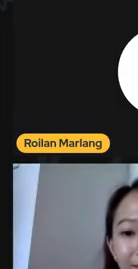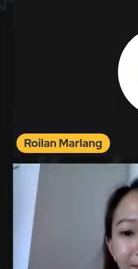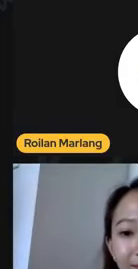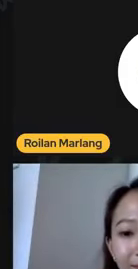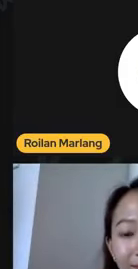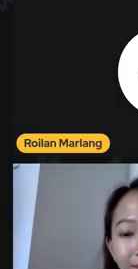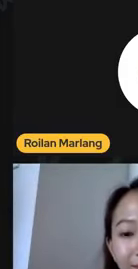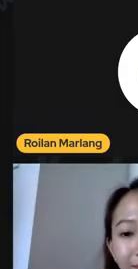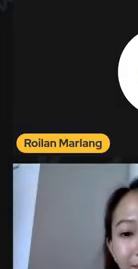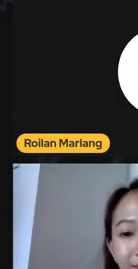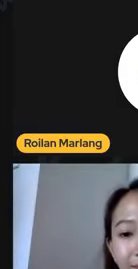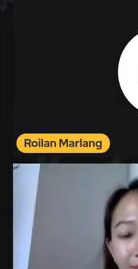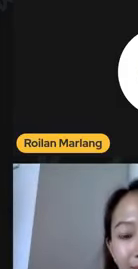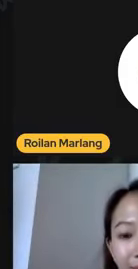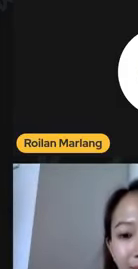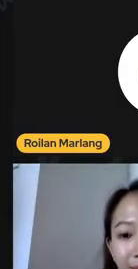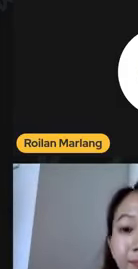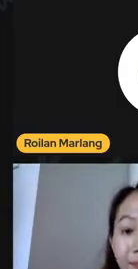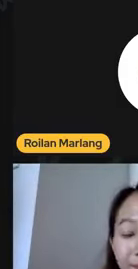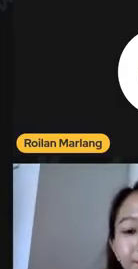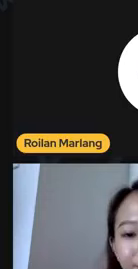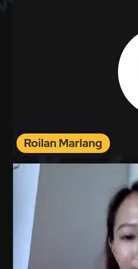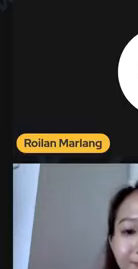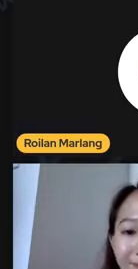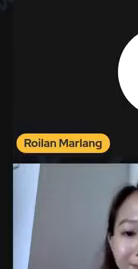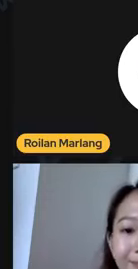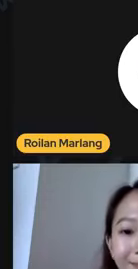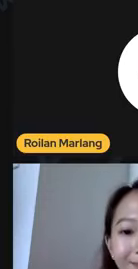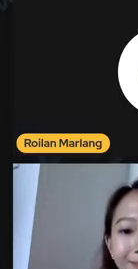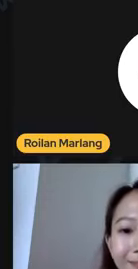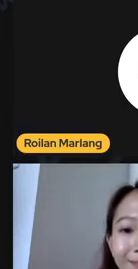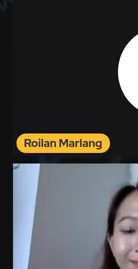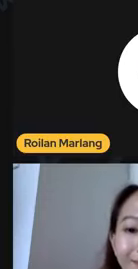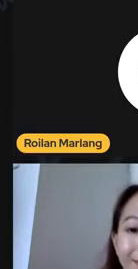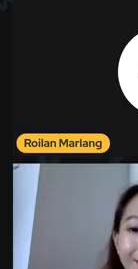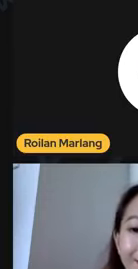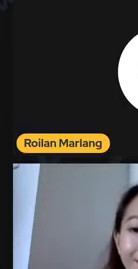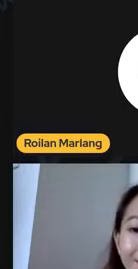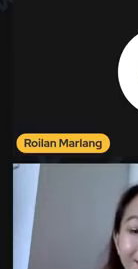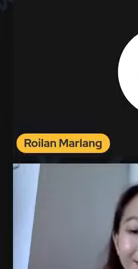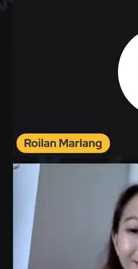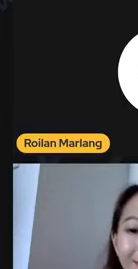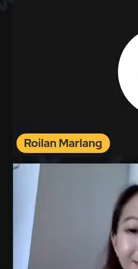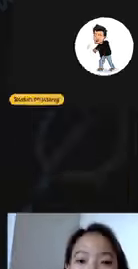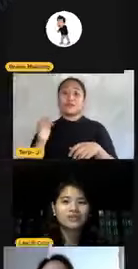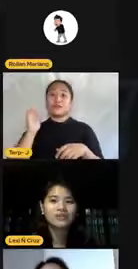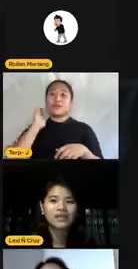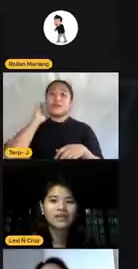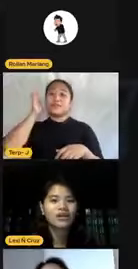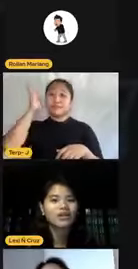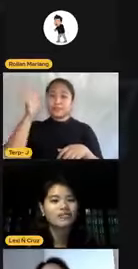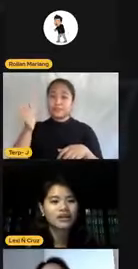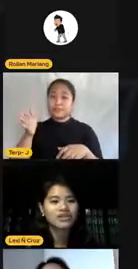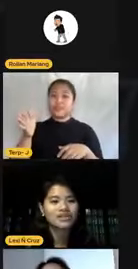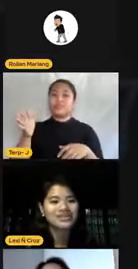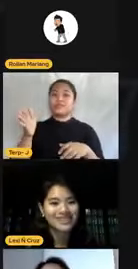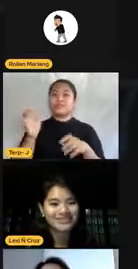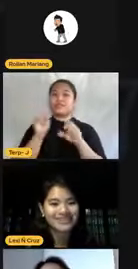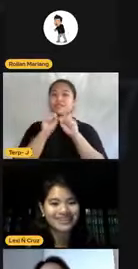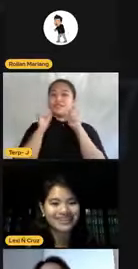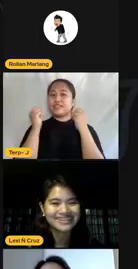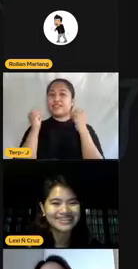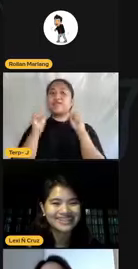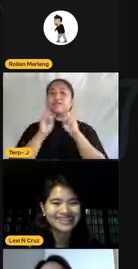also check out their upcoming webinar this March 21. And the details of that will be posted on March